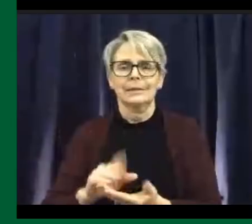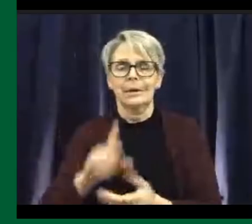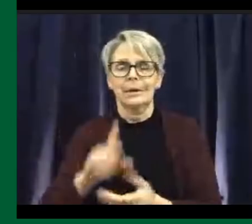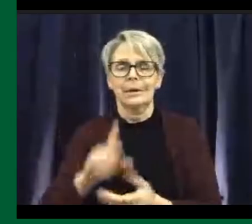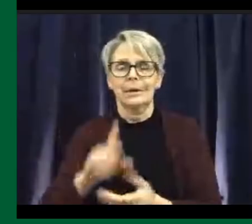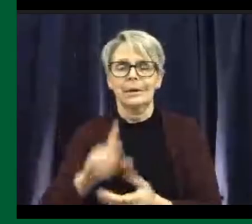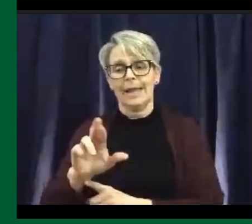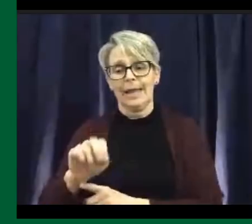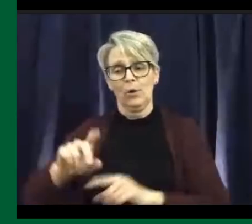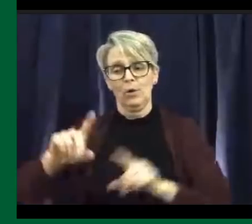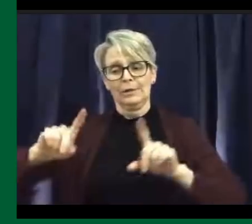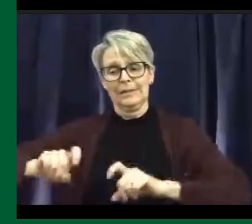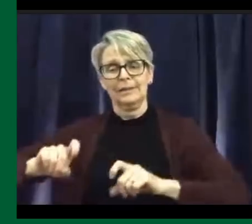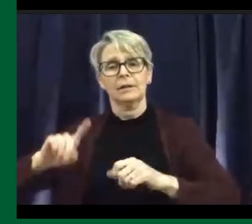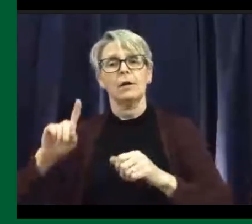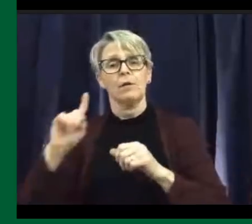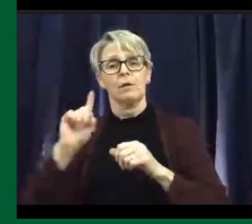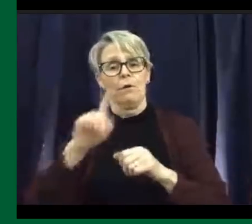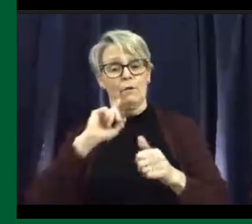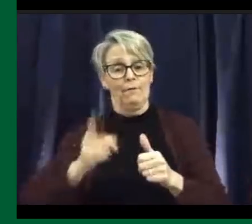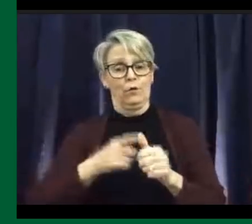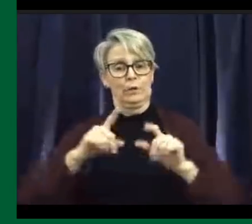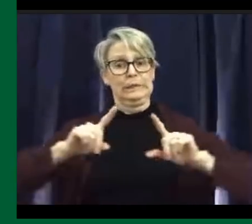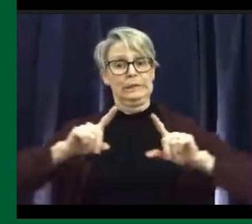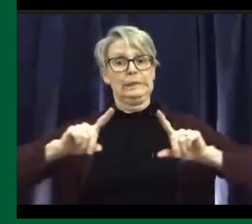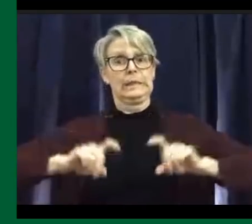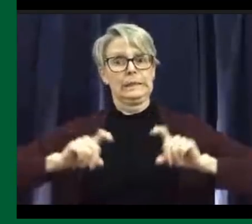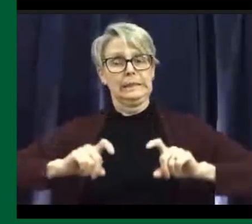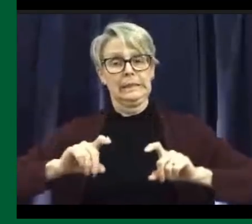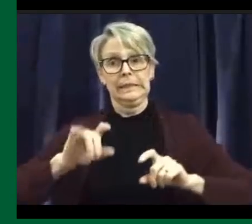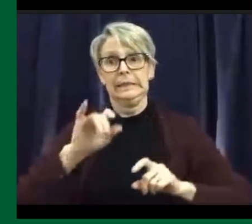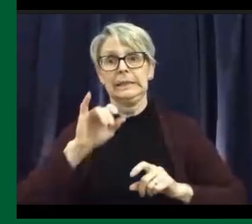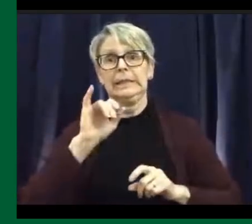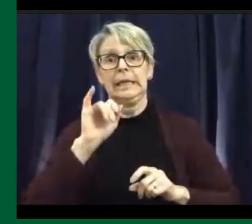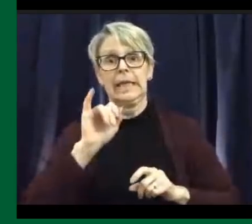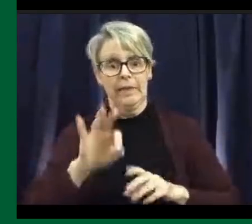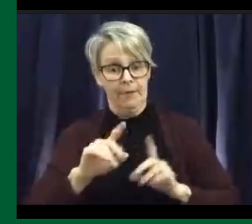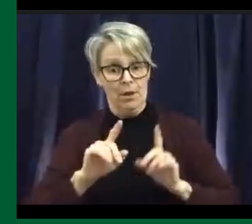that initial test. Obviously, if your test is